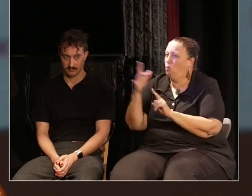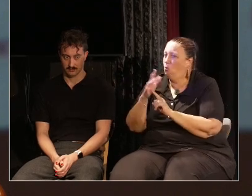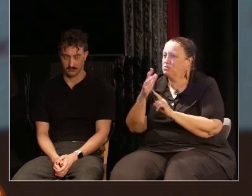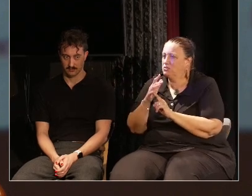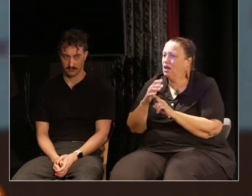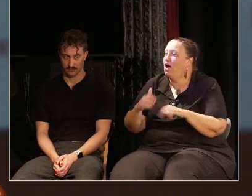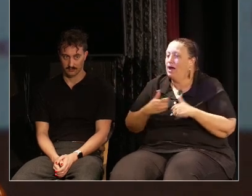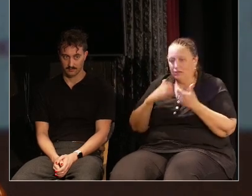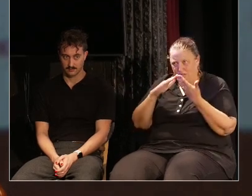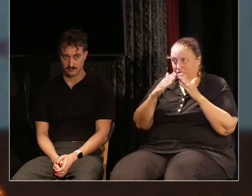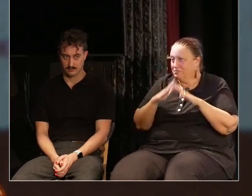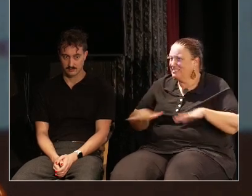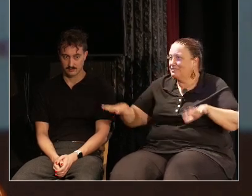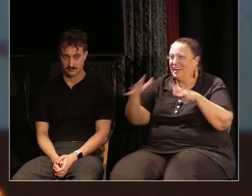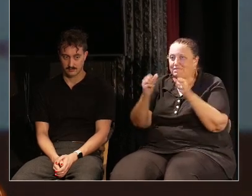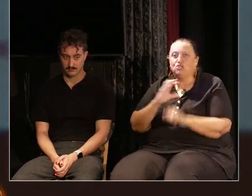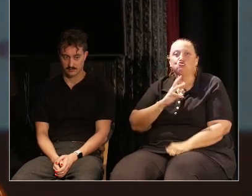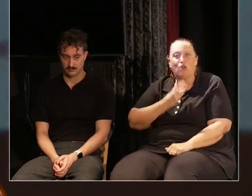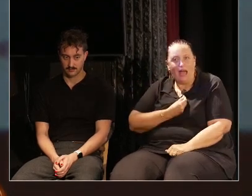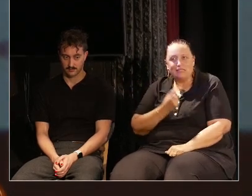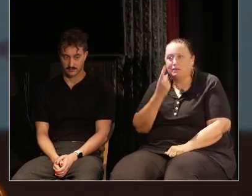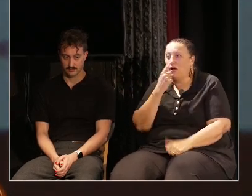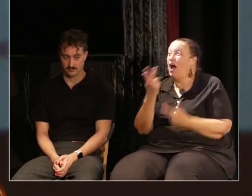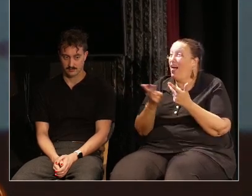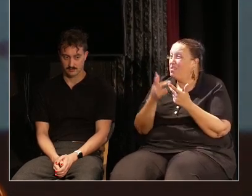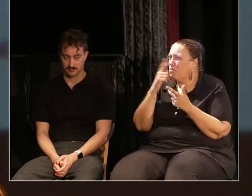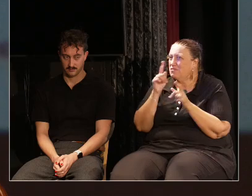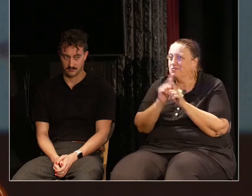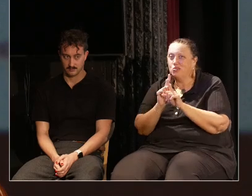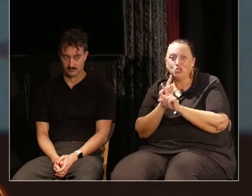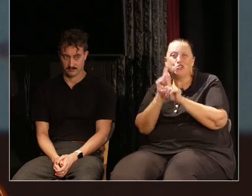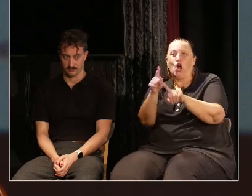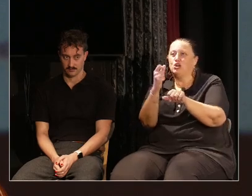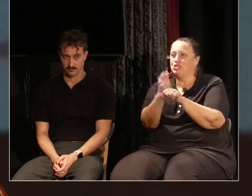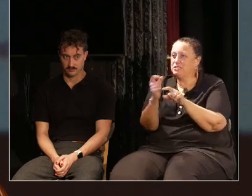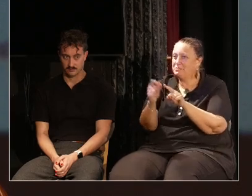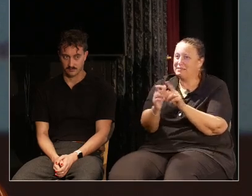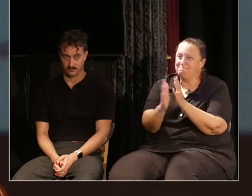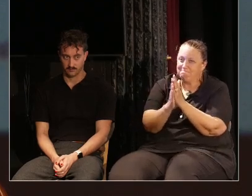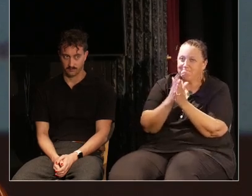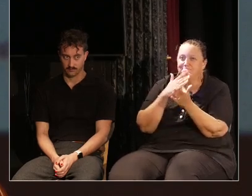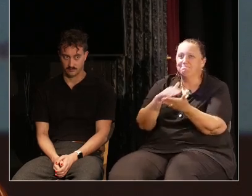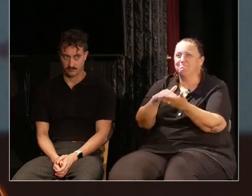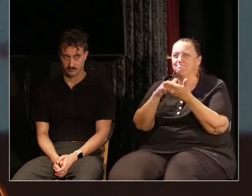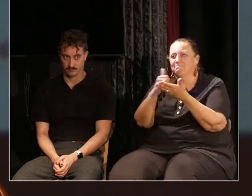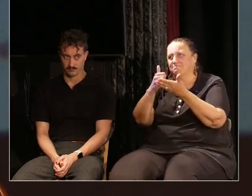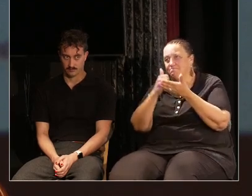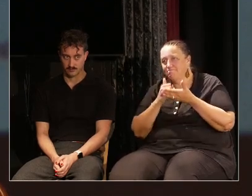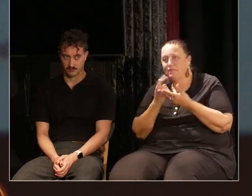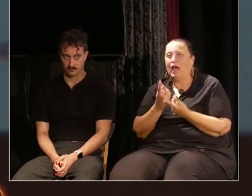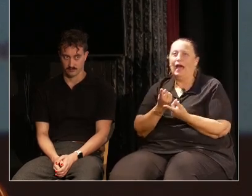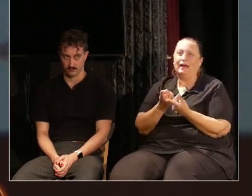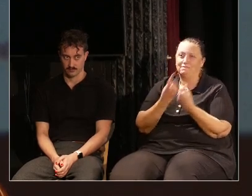in our communities where trans people and others go looking for that support. They go looking for the right medical